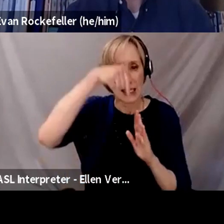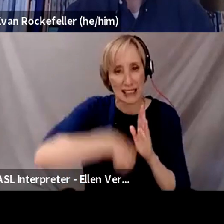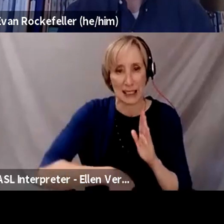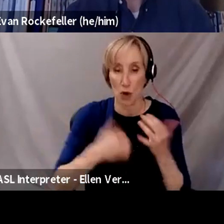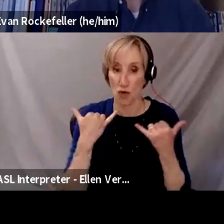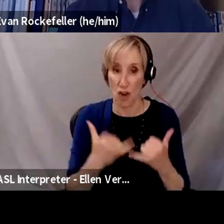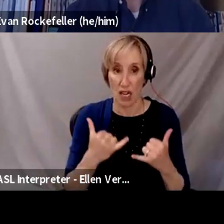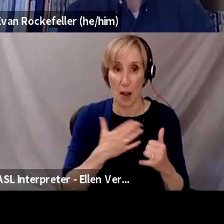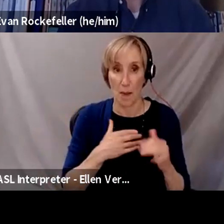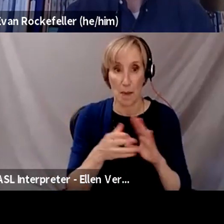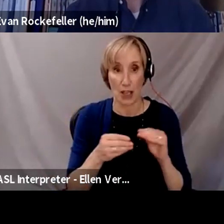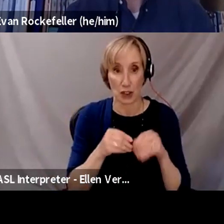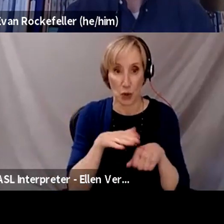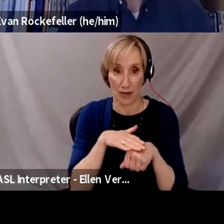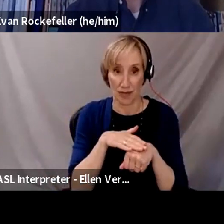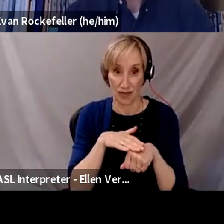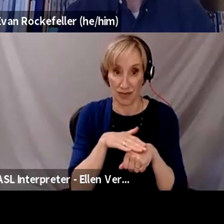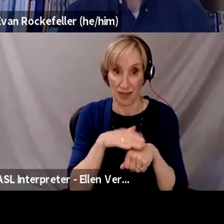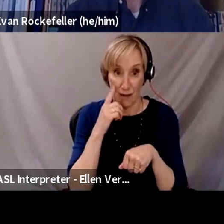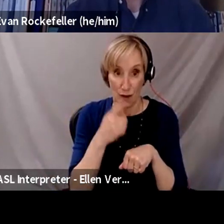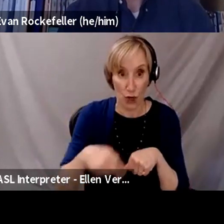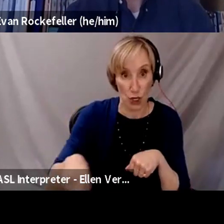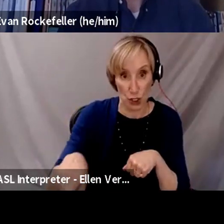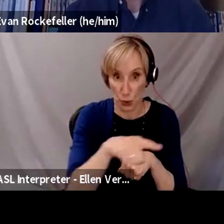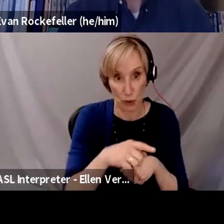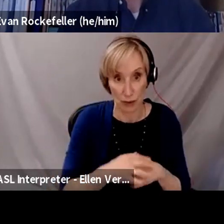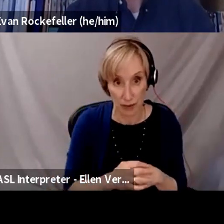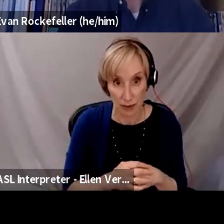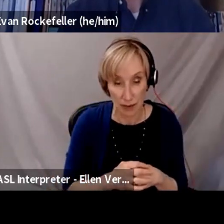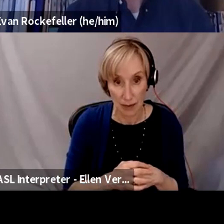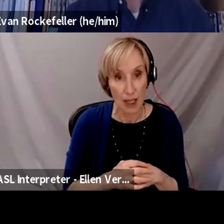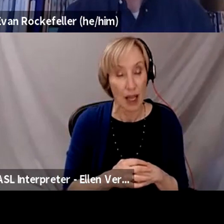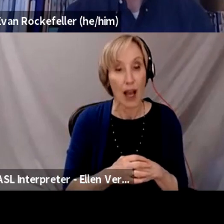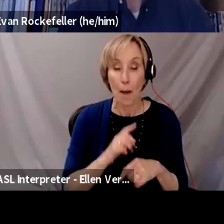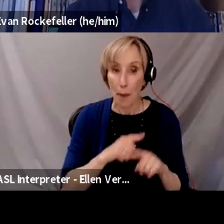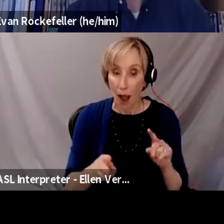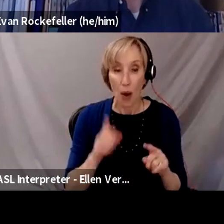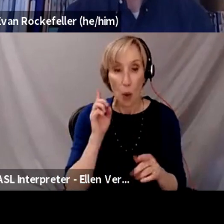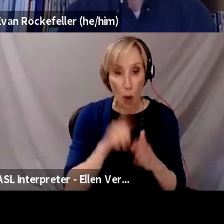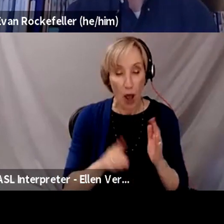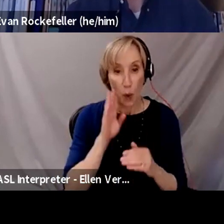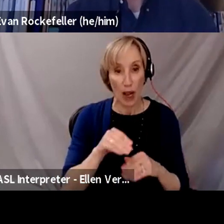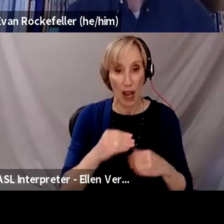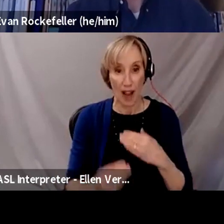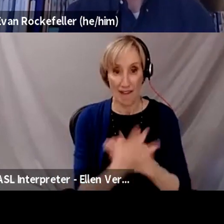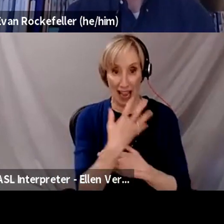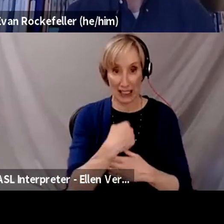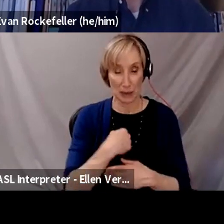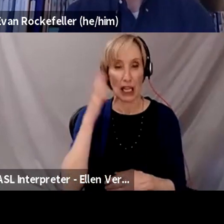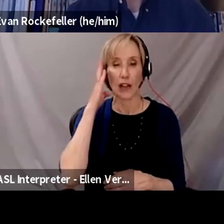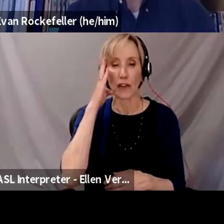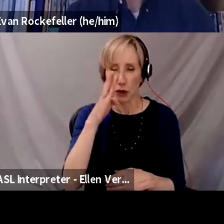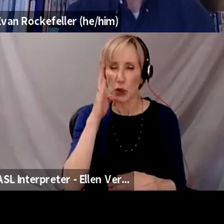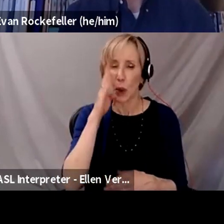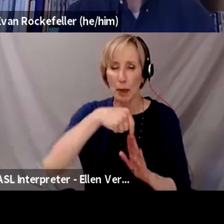surface of all of the ways that these things affect me now, and they will affect me in the future. And it's